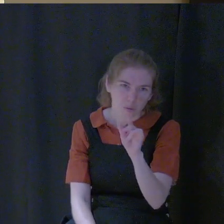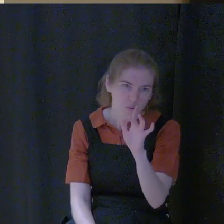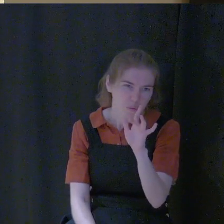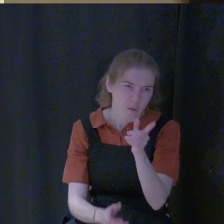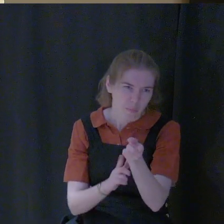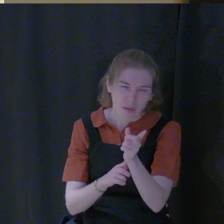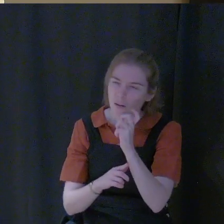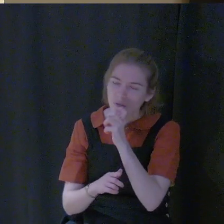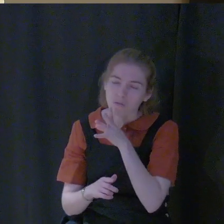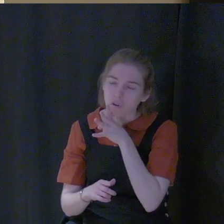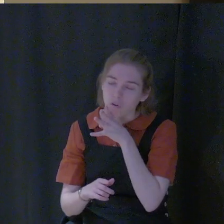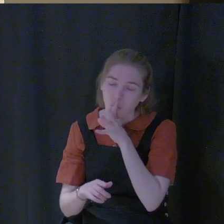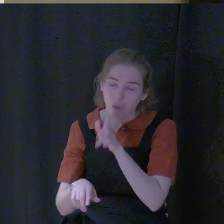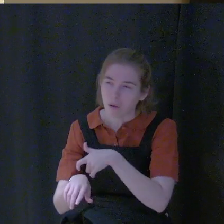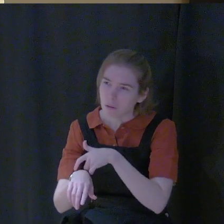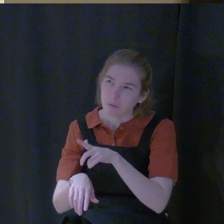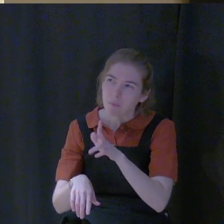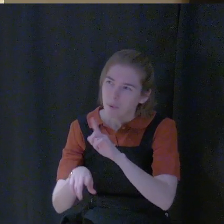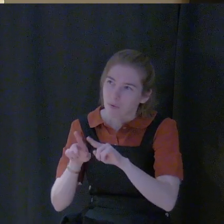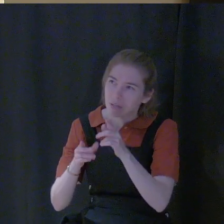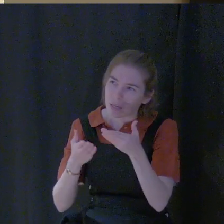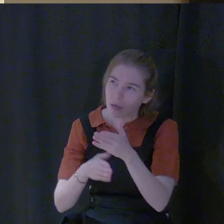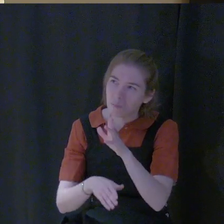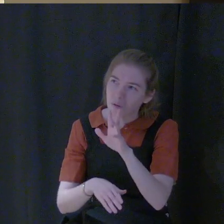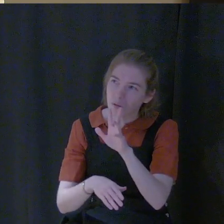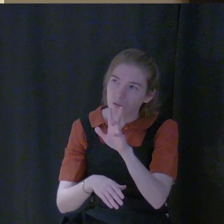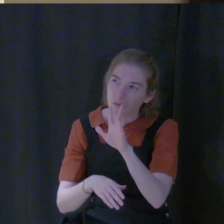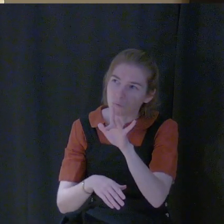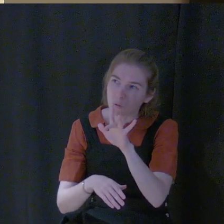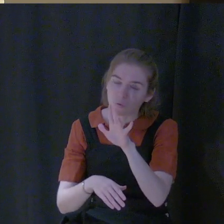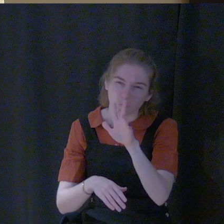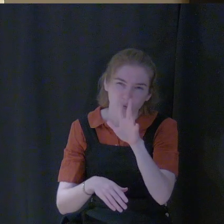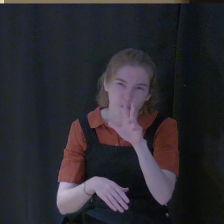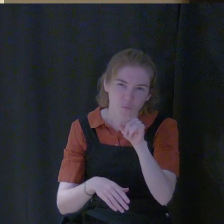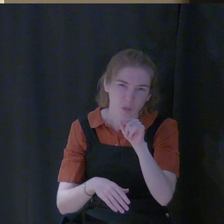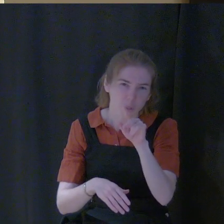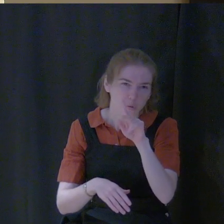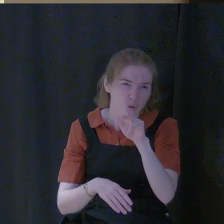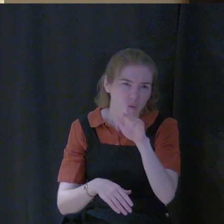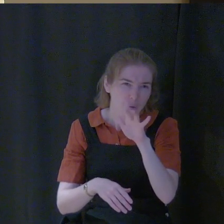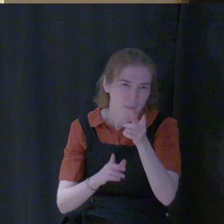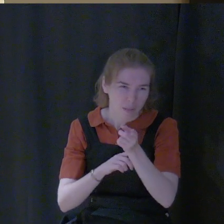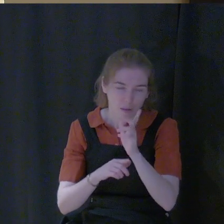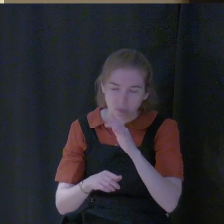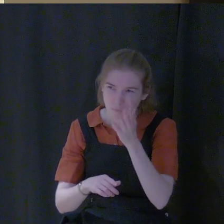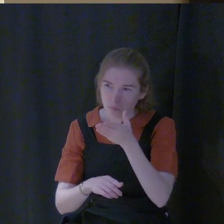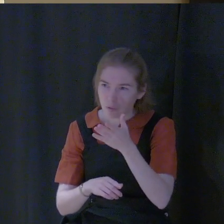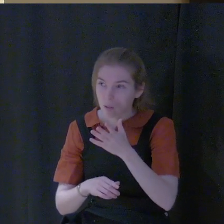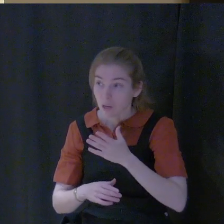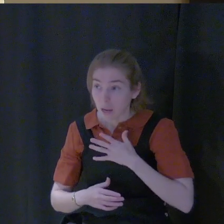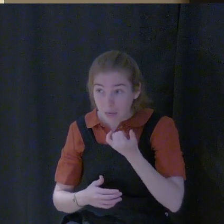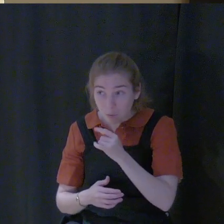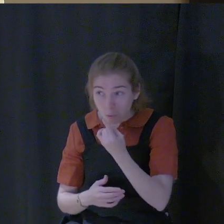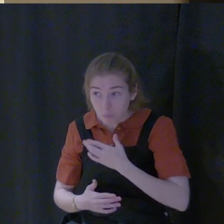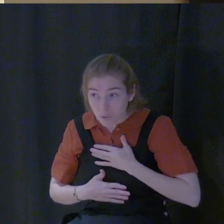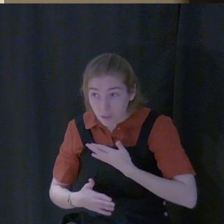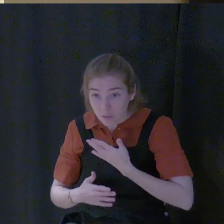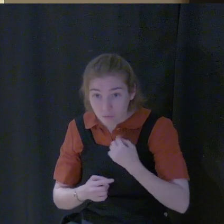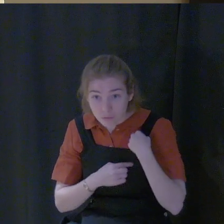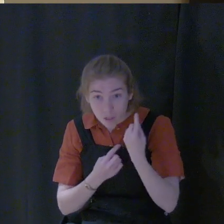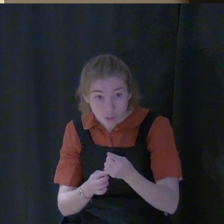long, honestly. 20, 25 minutes is all I've been preaching here today. Has anyone breathed since I